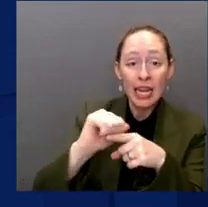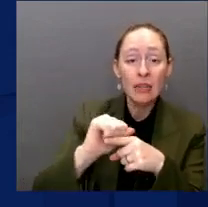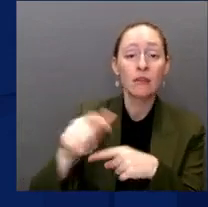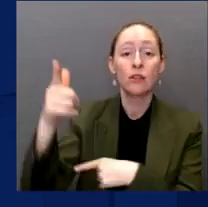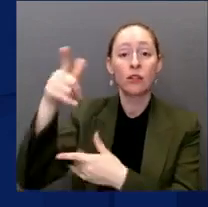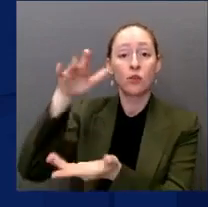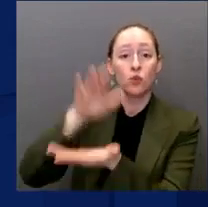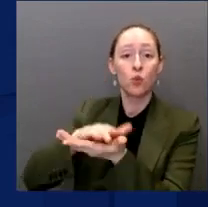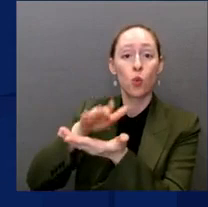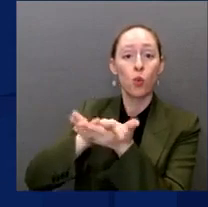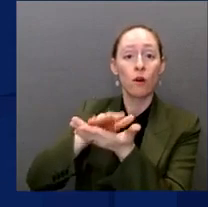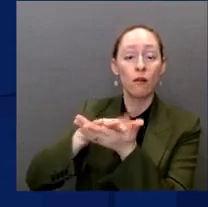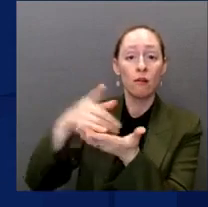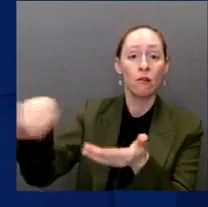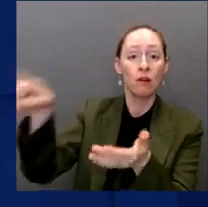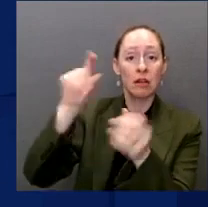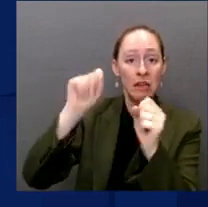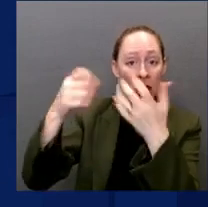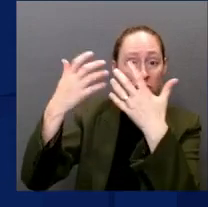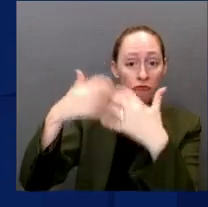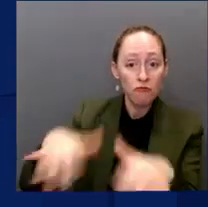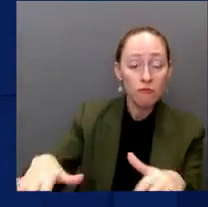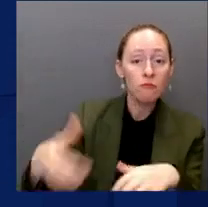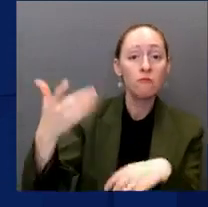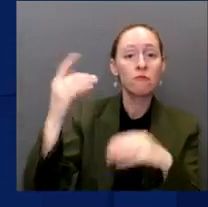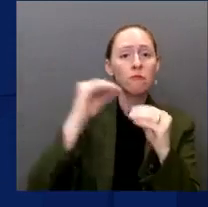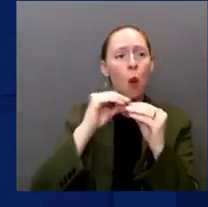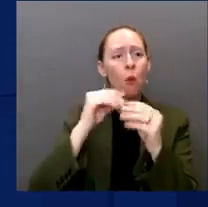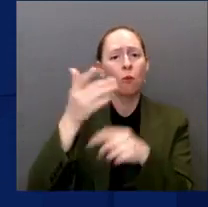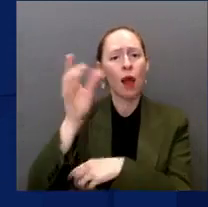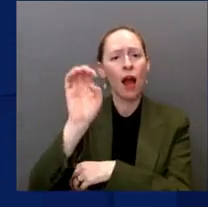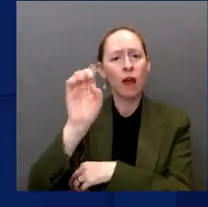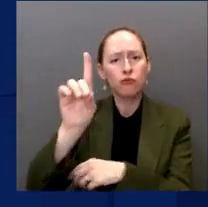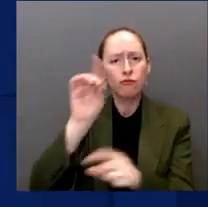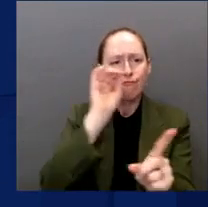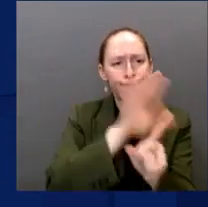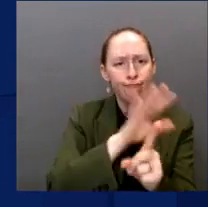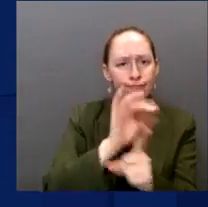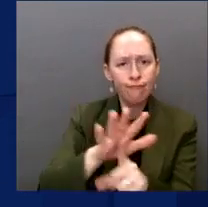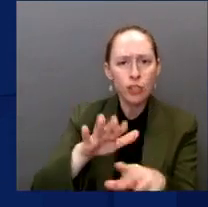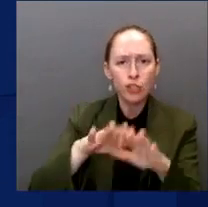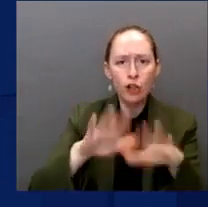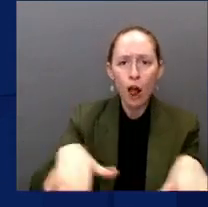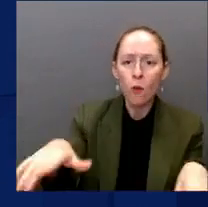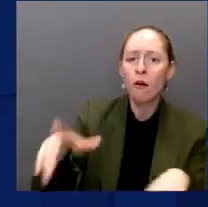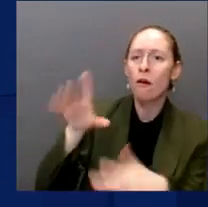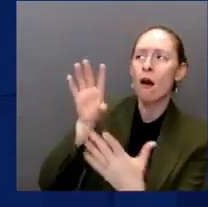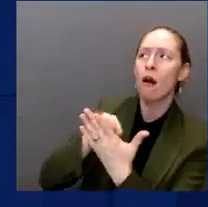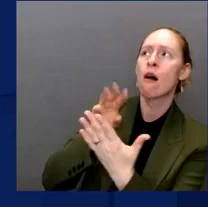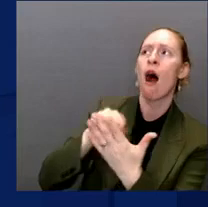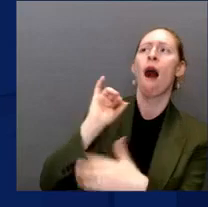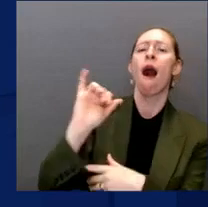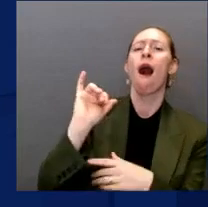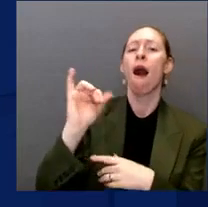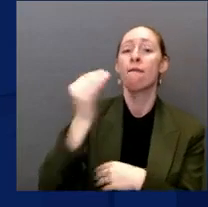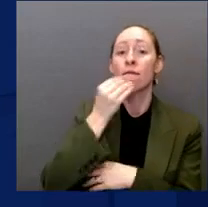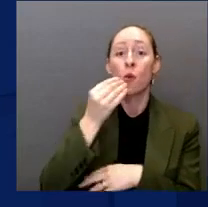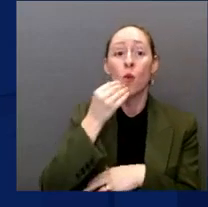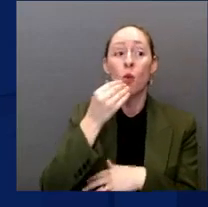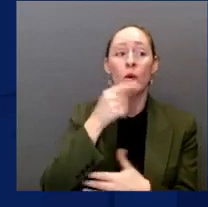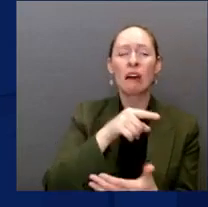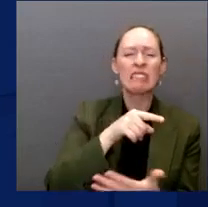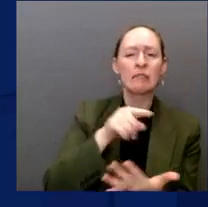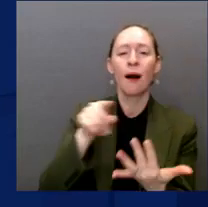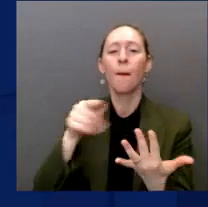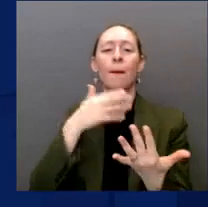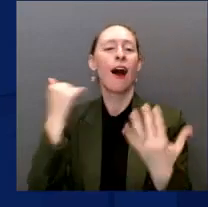nutrition education for our children. These changes are crucial. However, the federal government cannot do them alone. We're hosting this